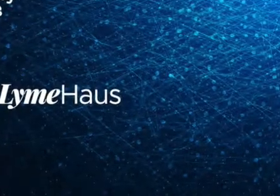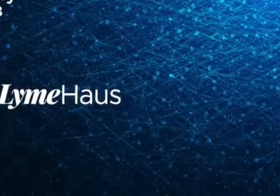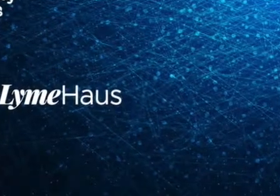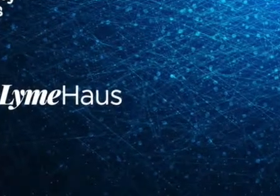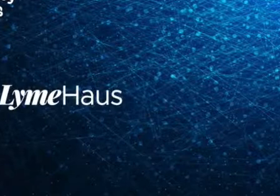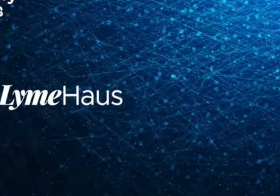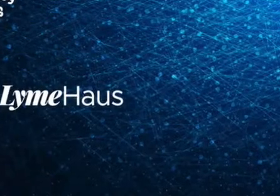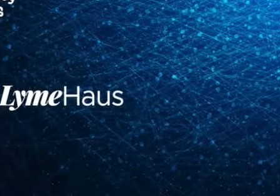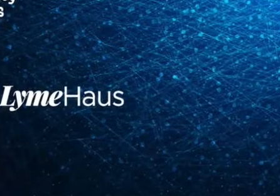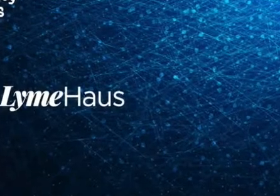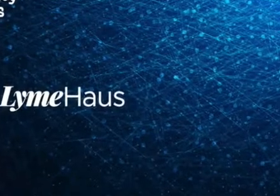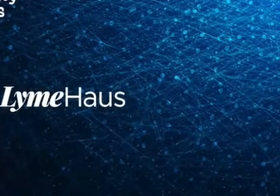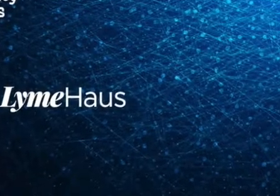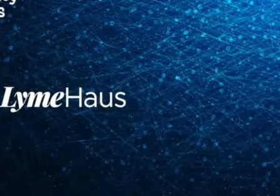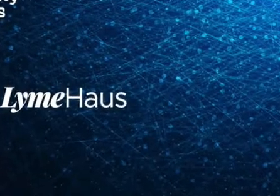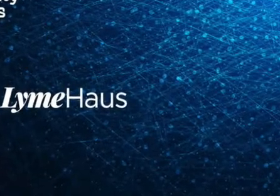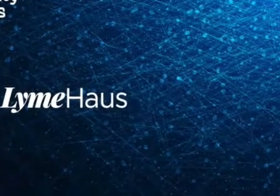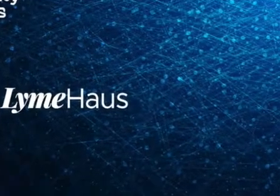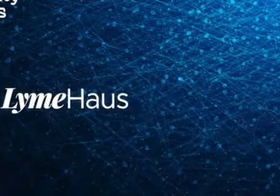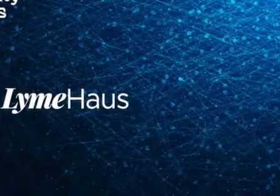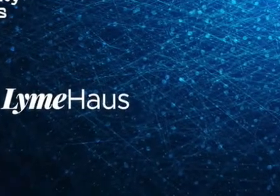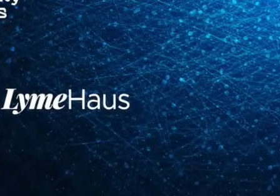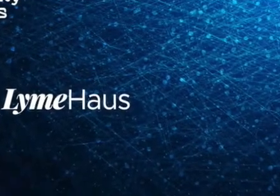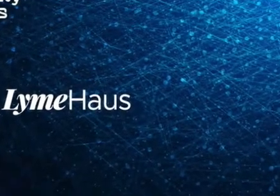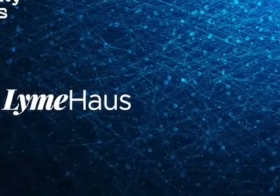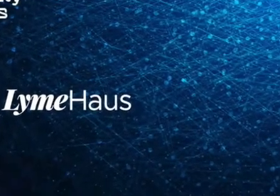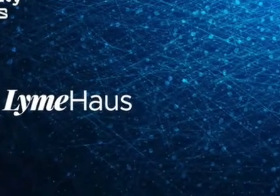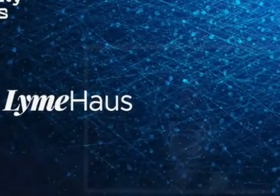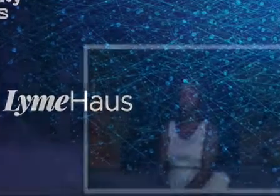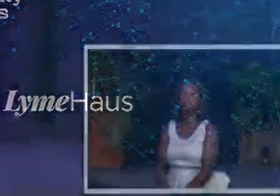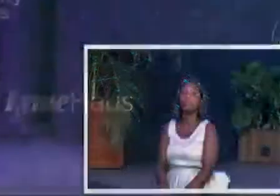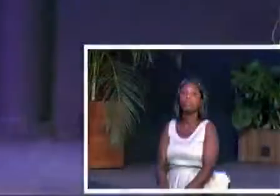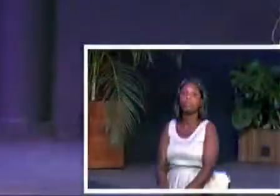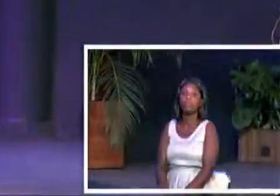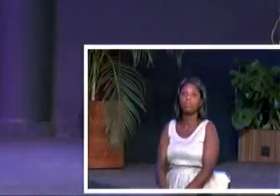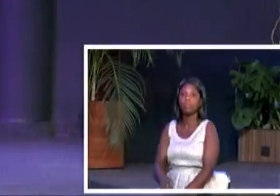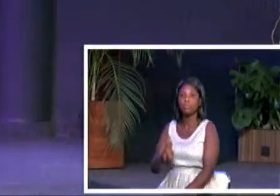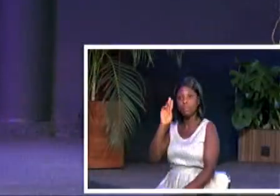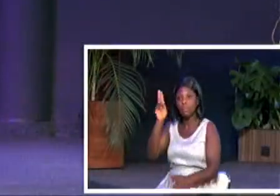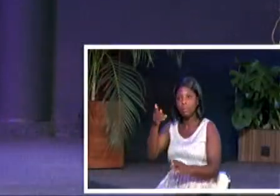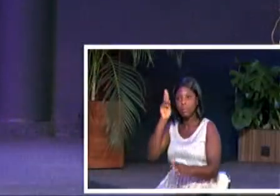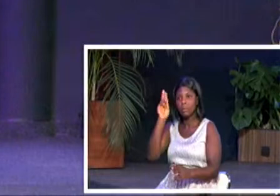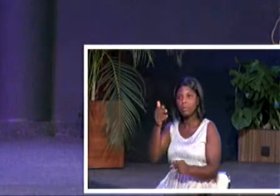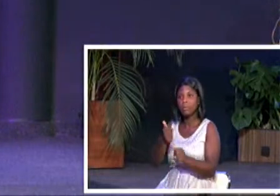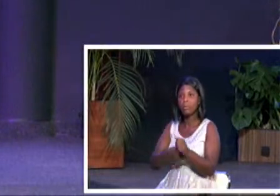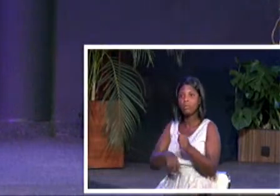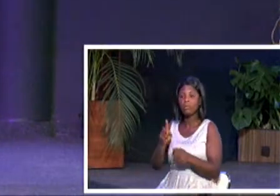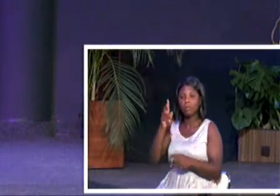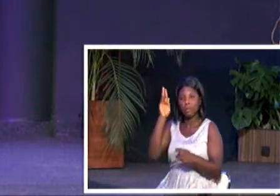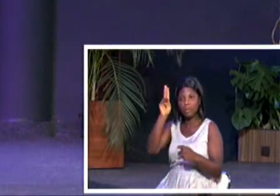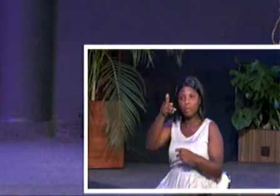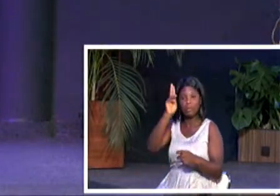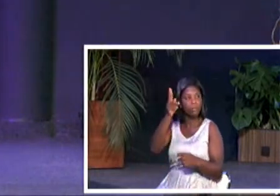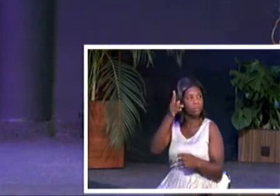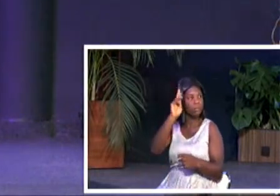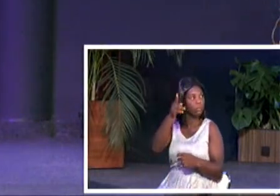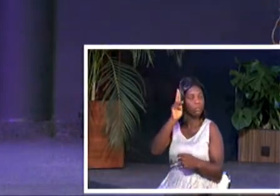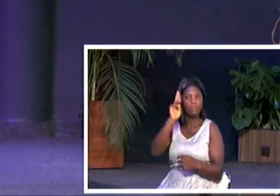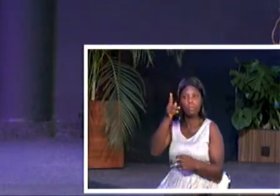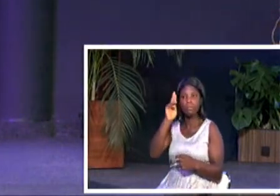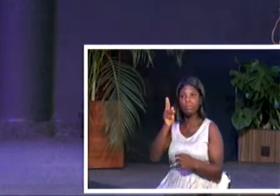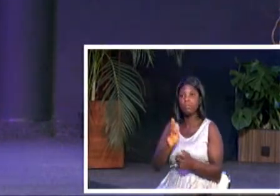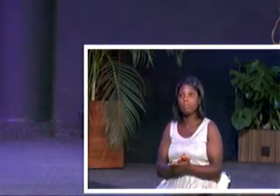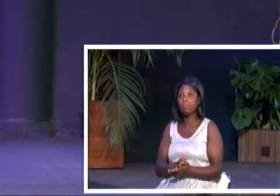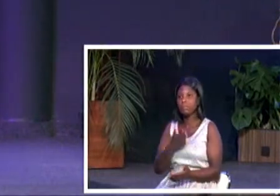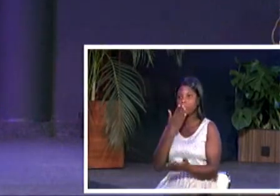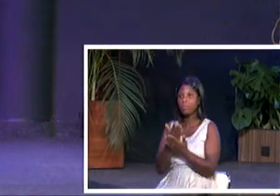Hello, everyone. A very good evening to you, ladies